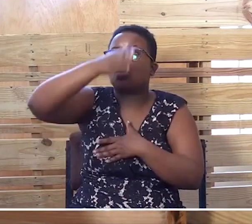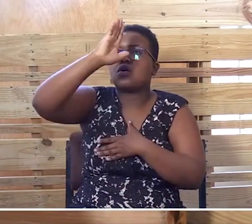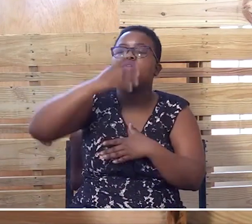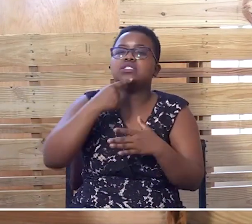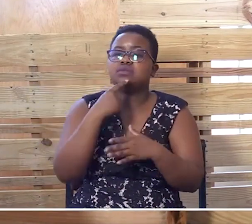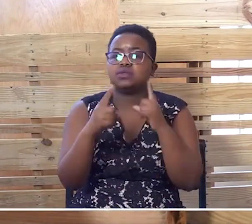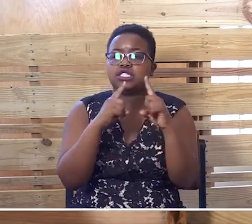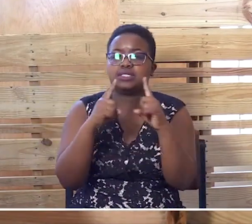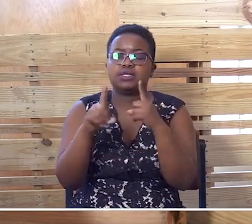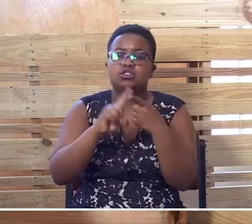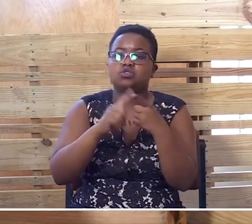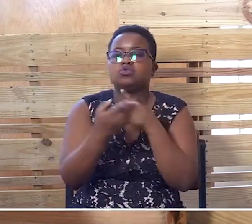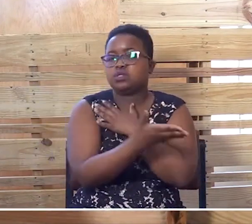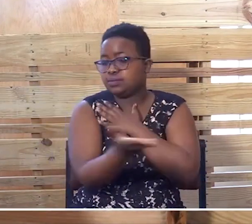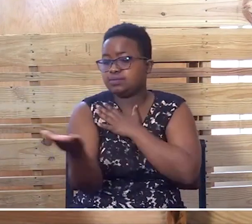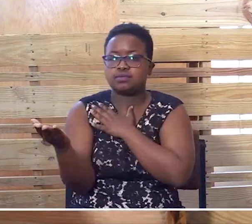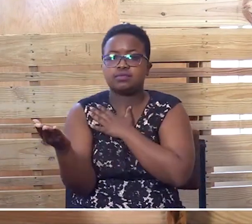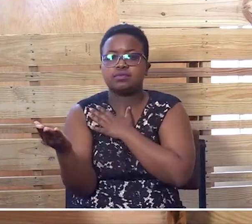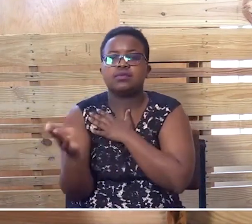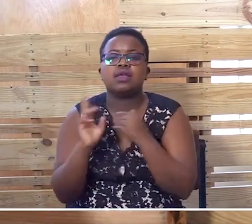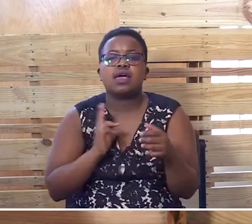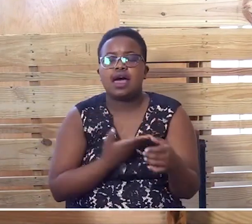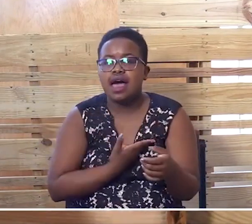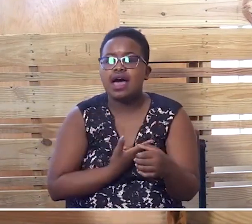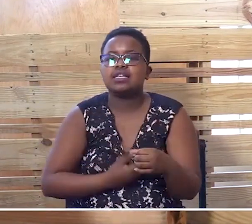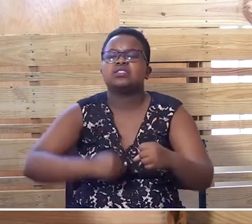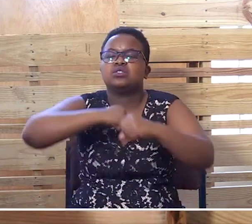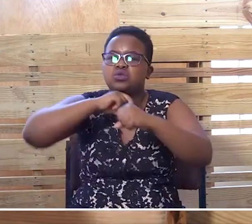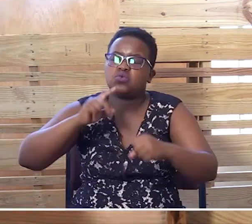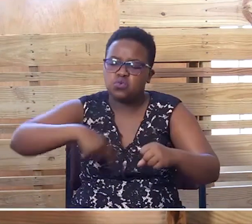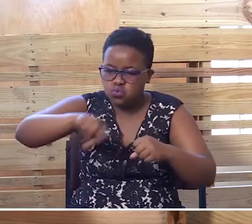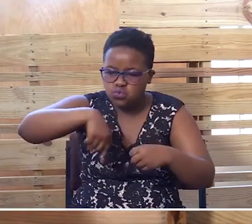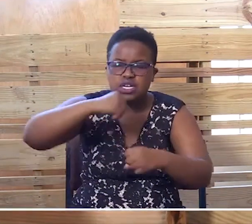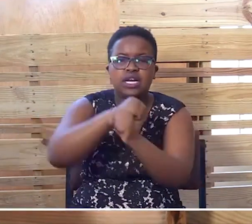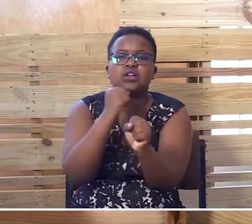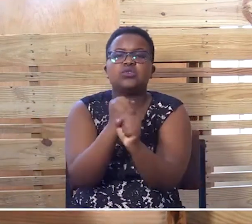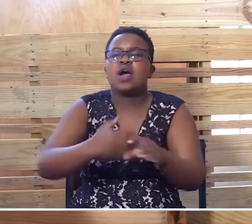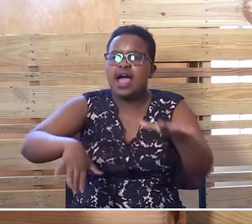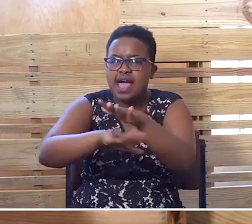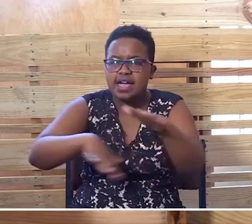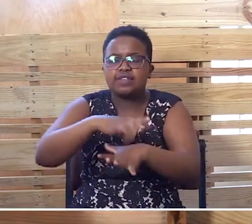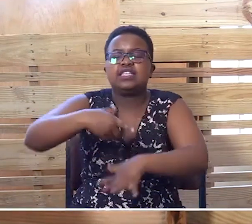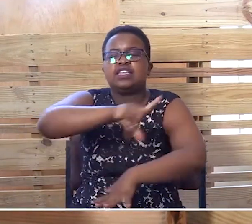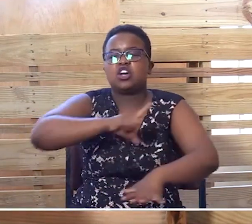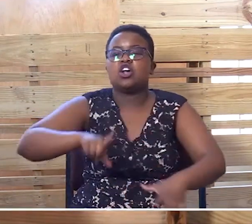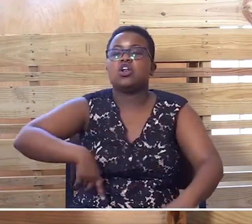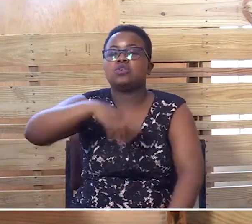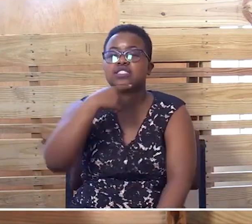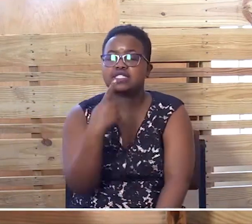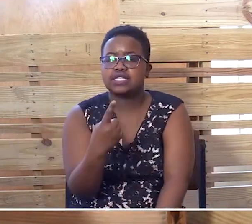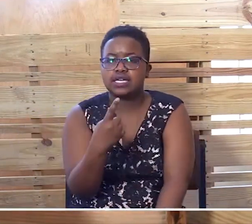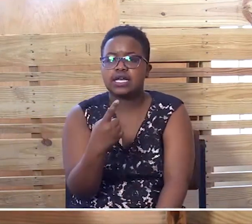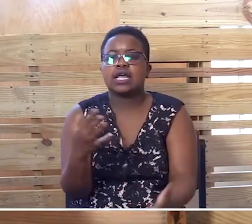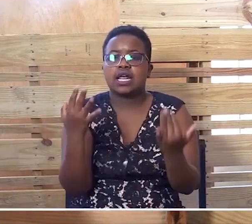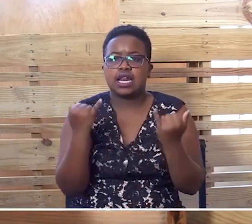The people all responded together, we will do everything the Lord has said. So Moses brought